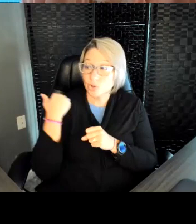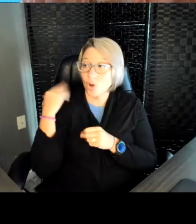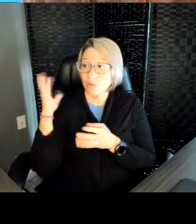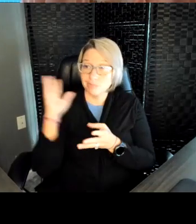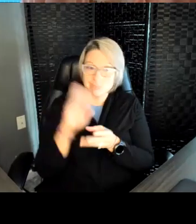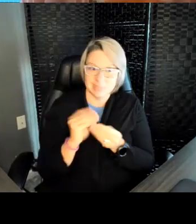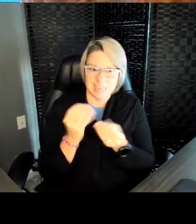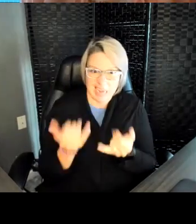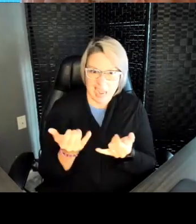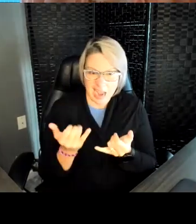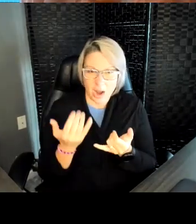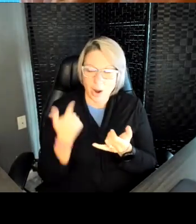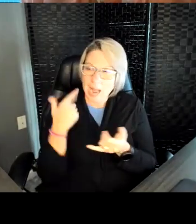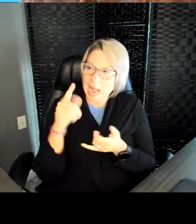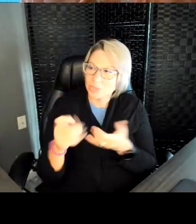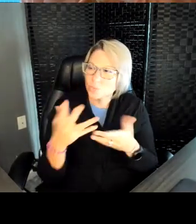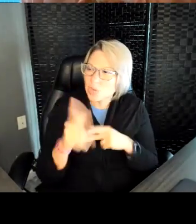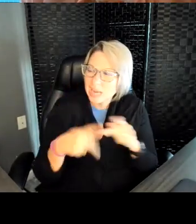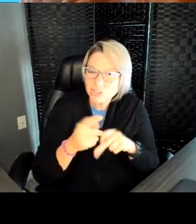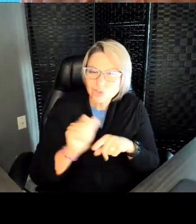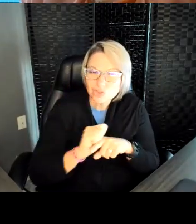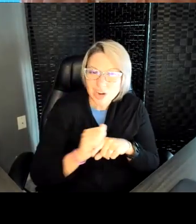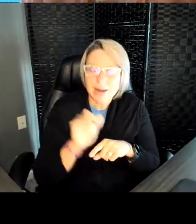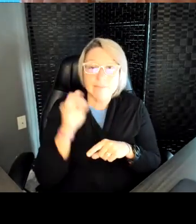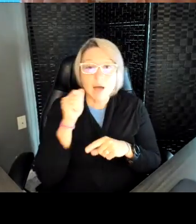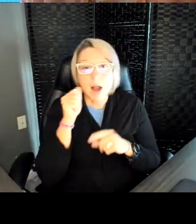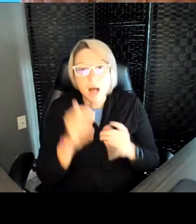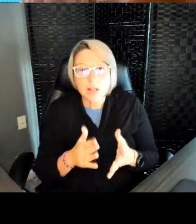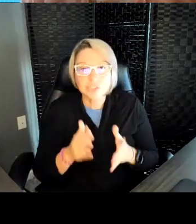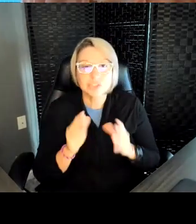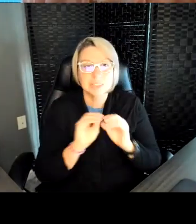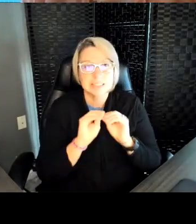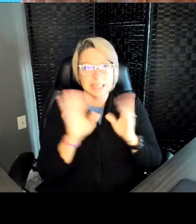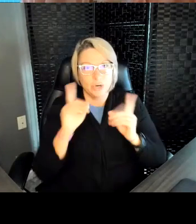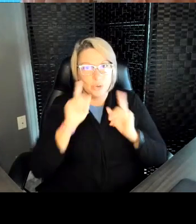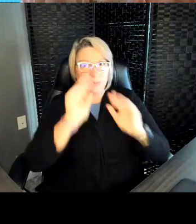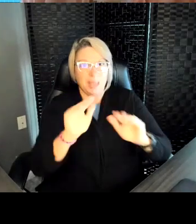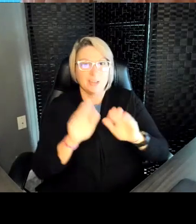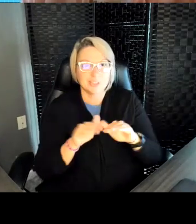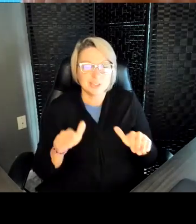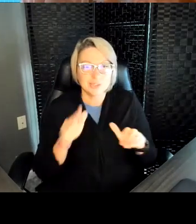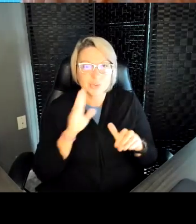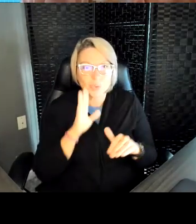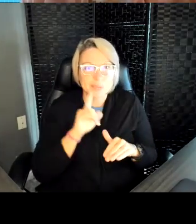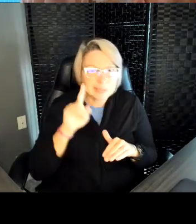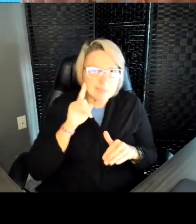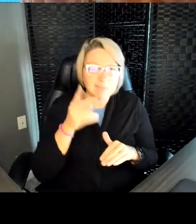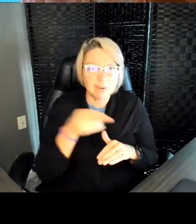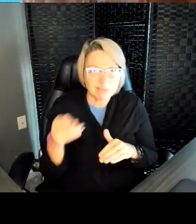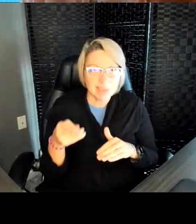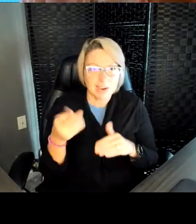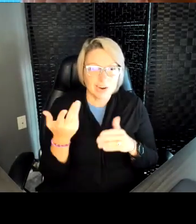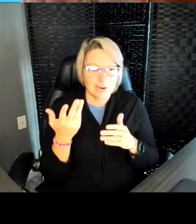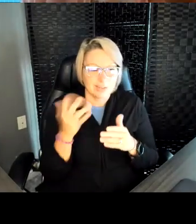training do you get? So if you are an audiologist, you clearly expect children who are going to be deaf, hard of hearing. It's part of what you